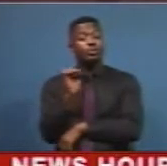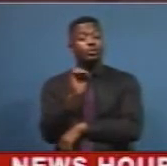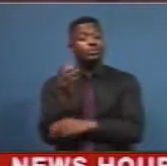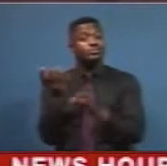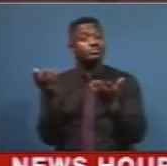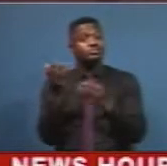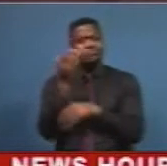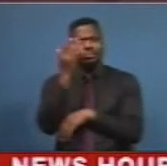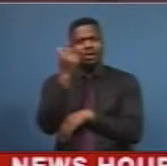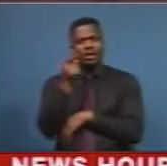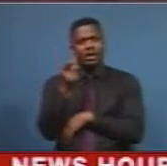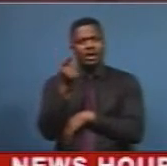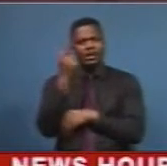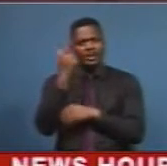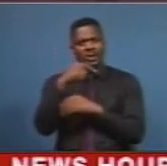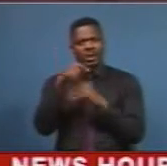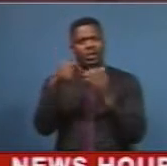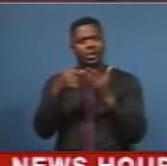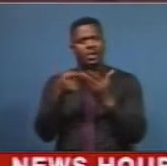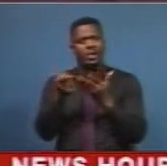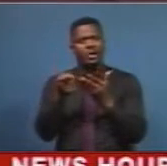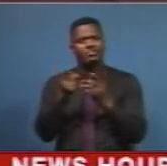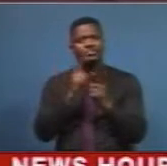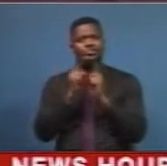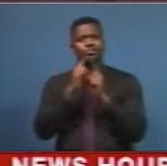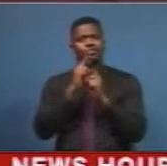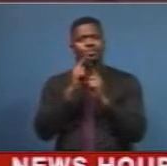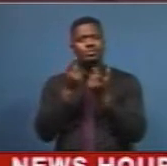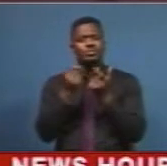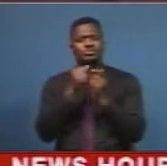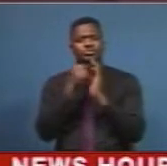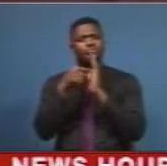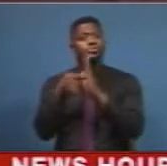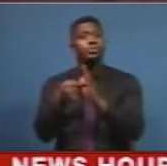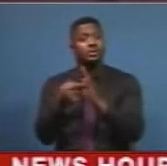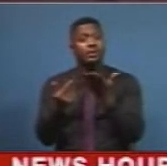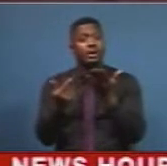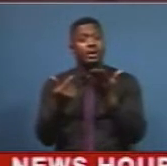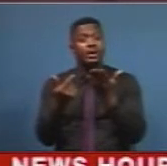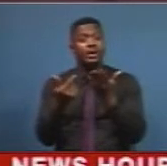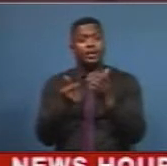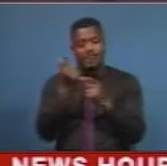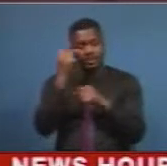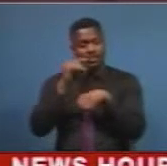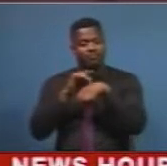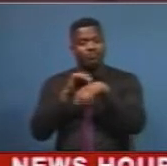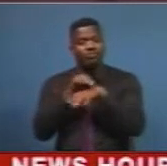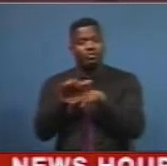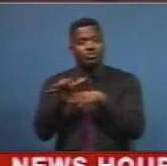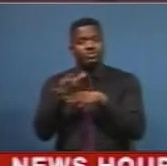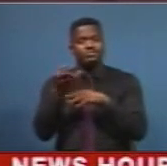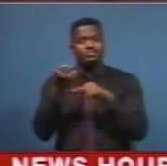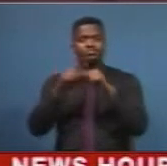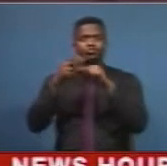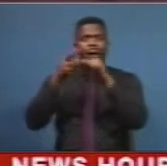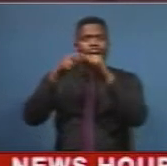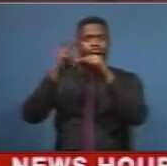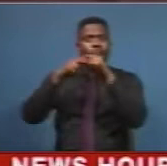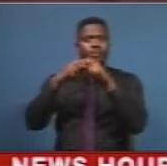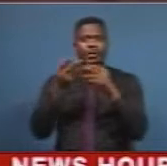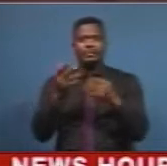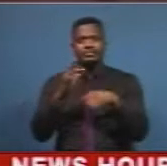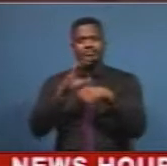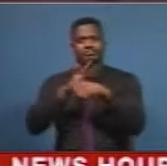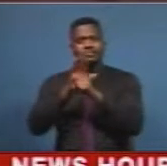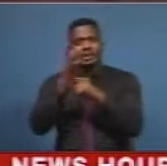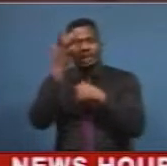contrary to all they have been trumpeting. Rate of infections are increasing.